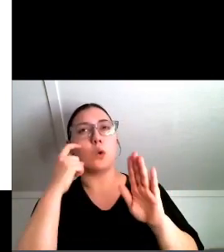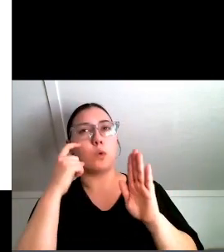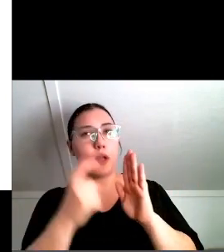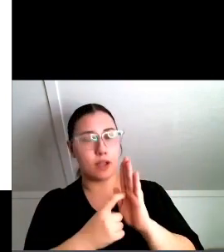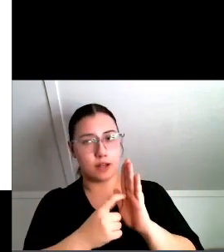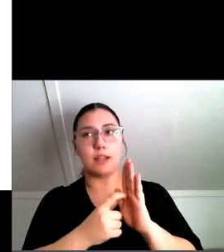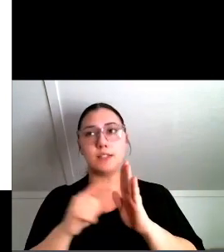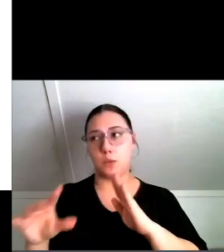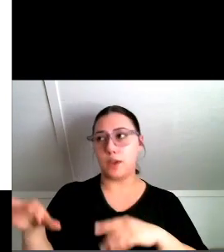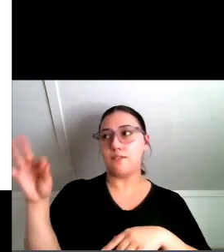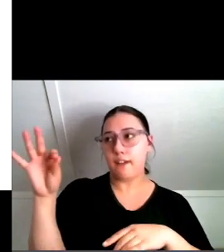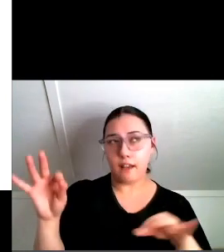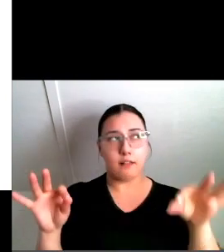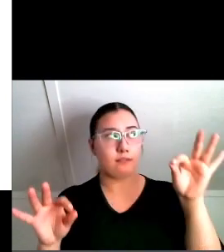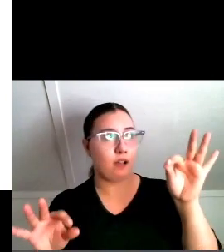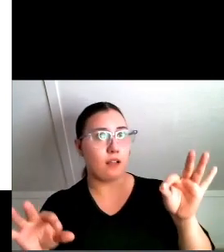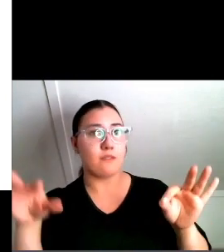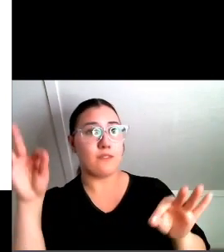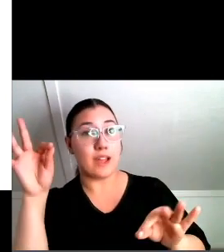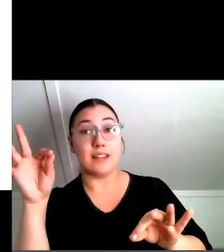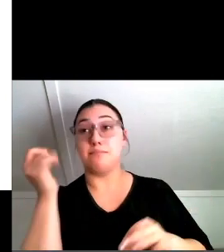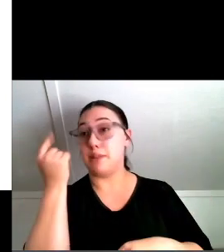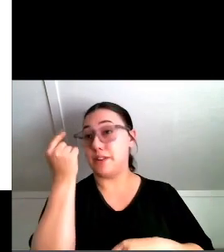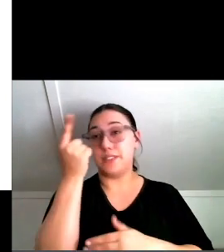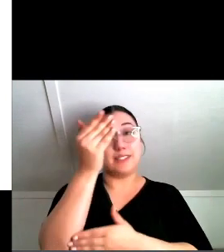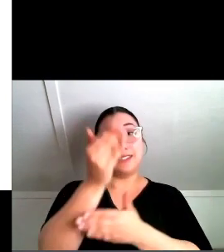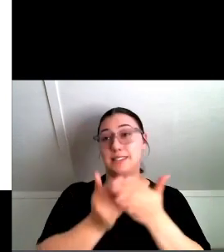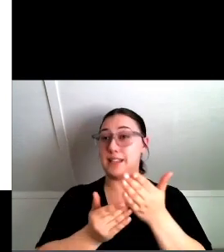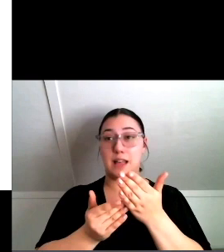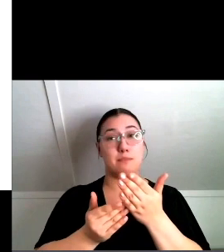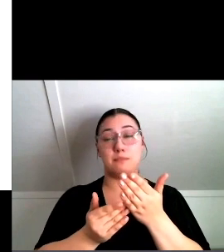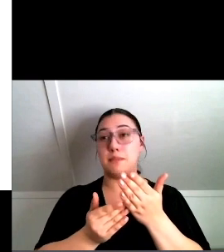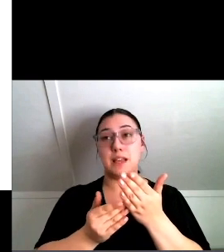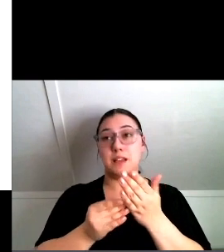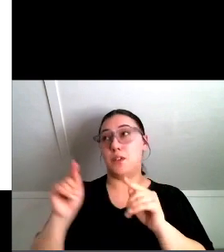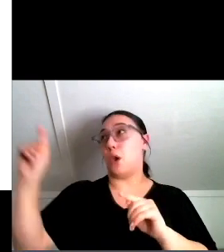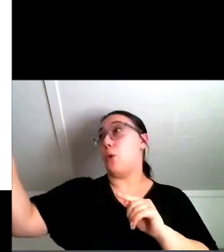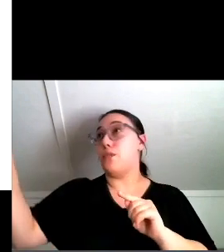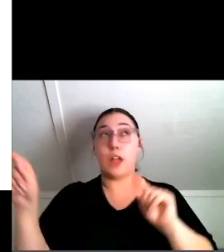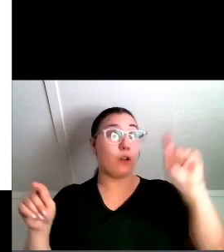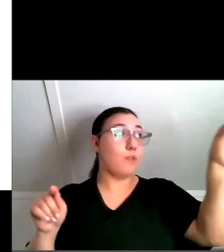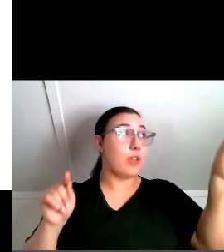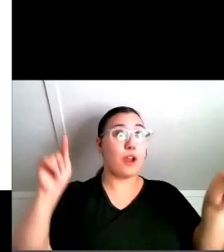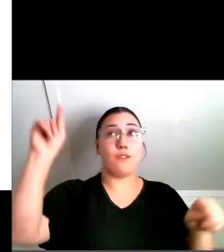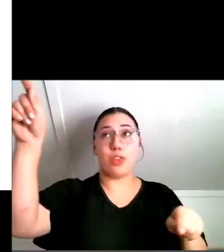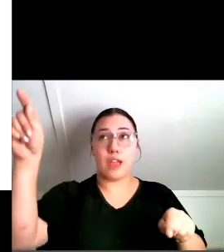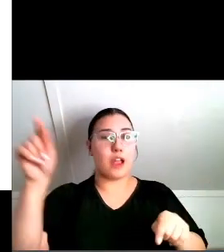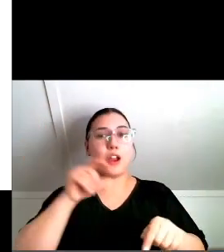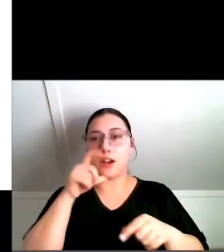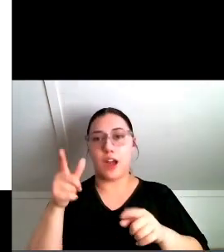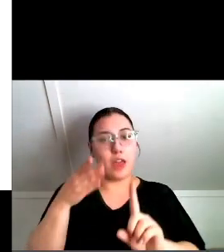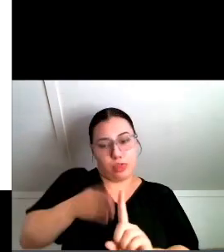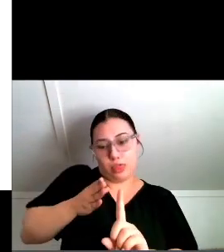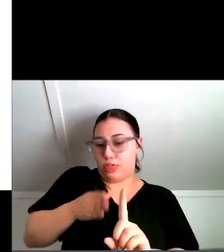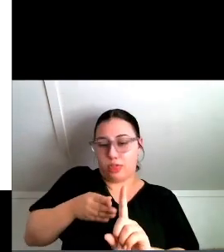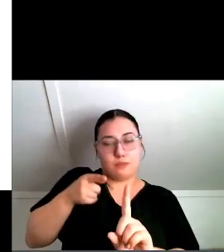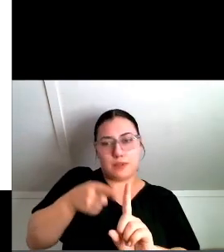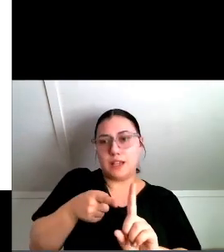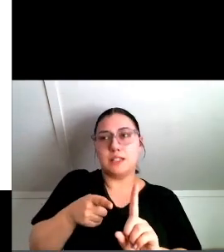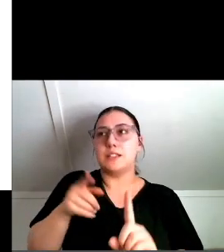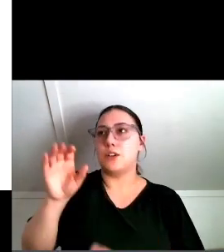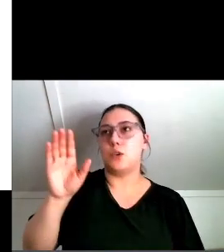these things, some of them are not, they're not all in the same places. So when Scott's finding stuff and he sends it to me, I'm like, oh, where was that?